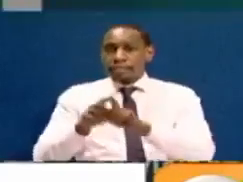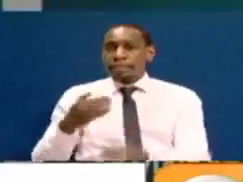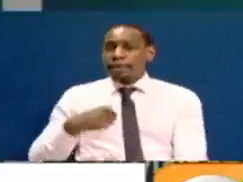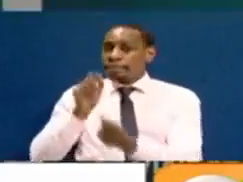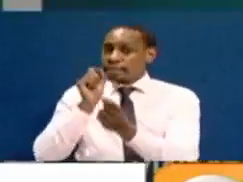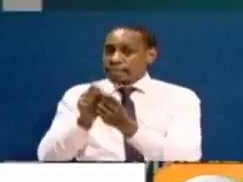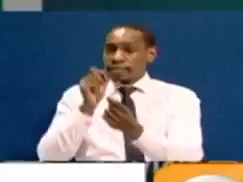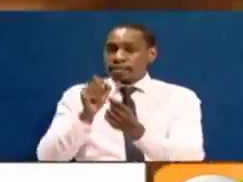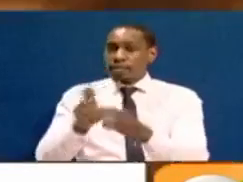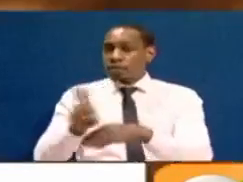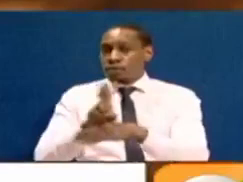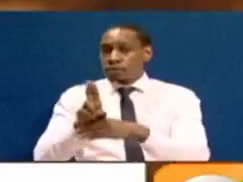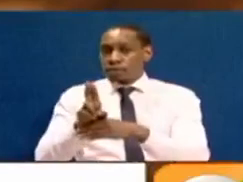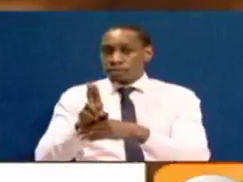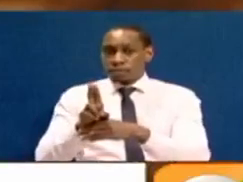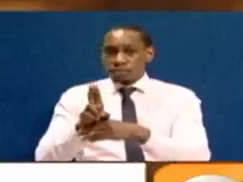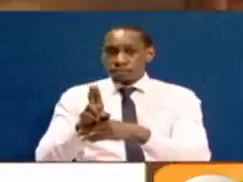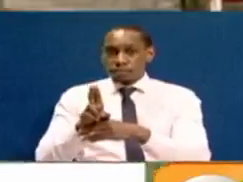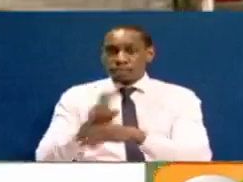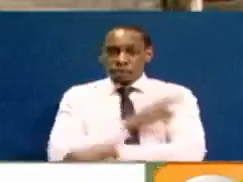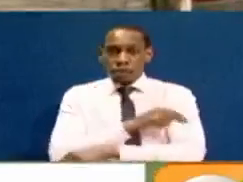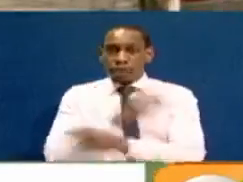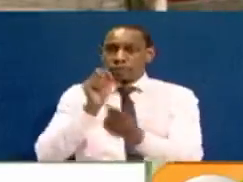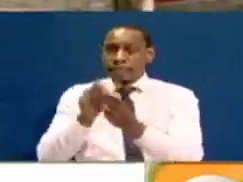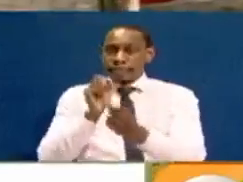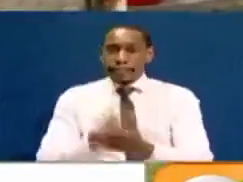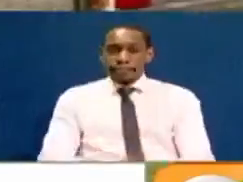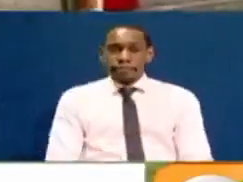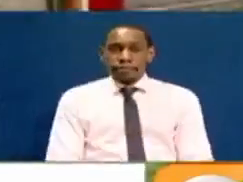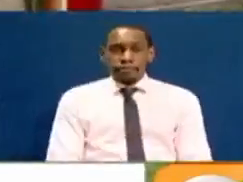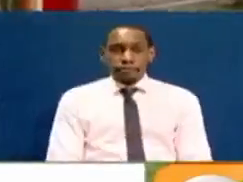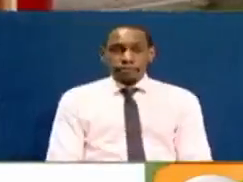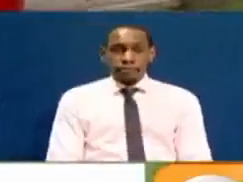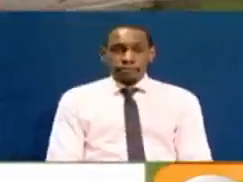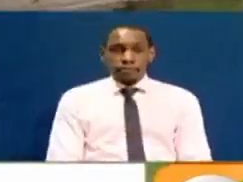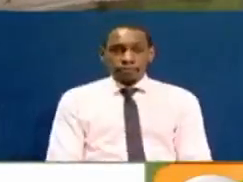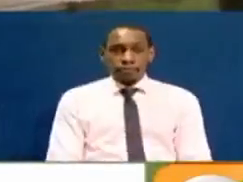them tested using the country's algorithm. Kadzugunga, Citizen TV.